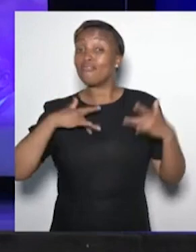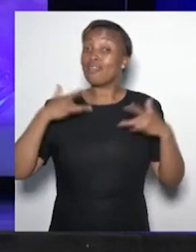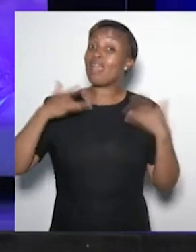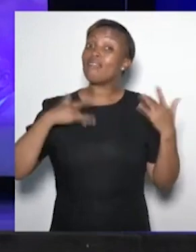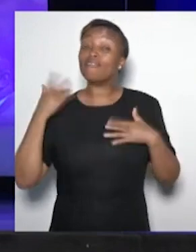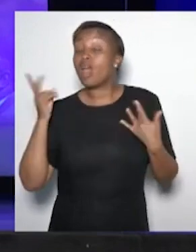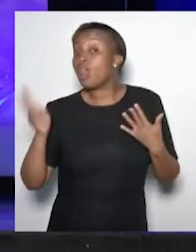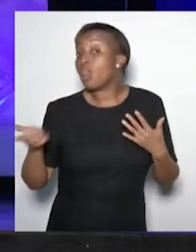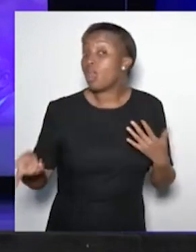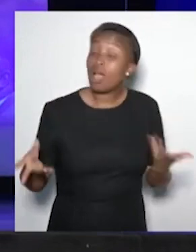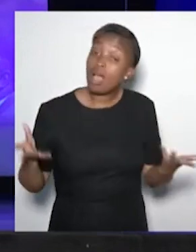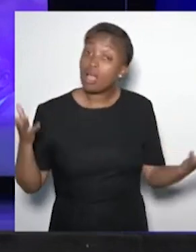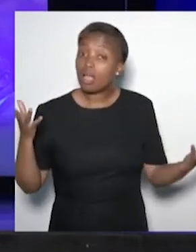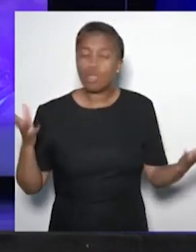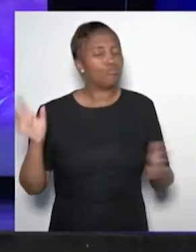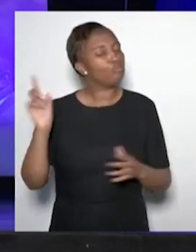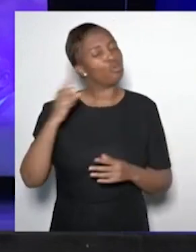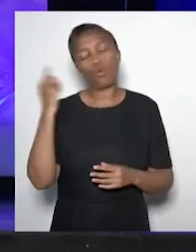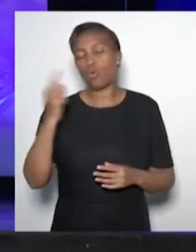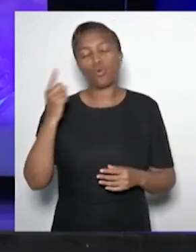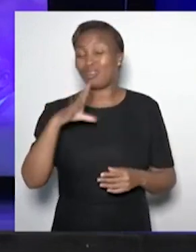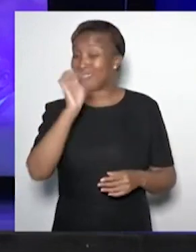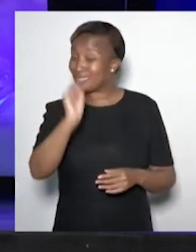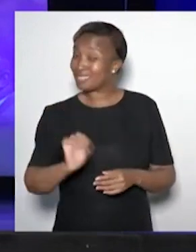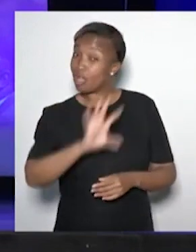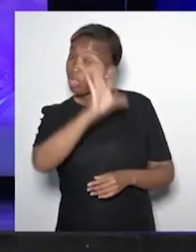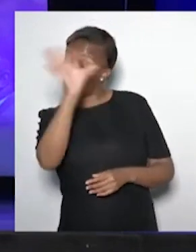not only in South Africa,